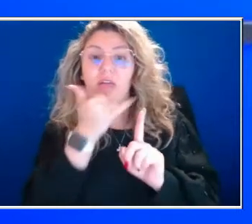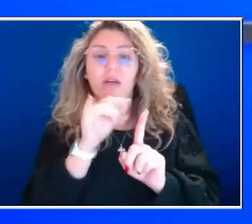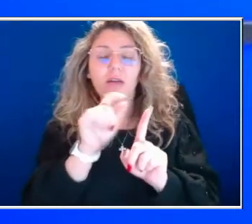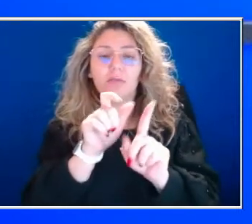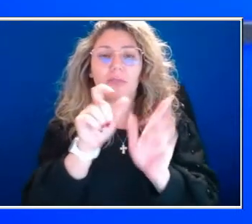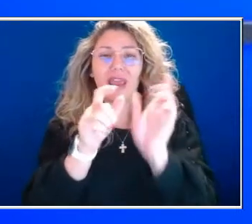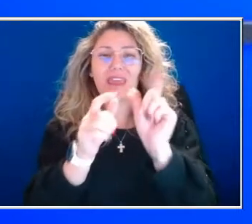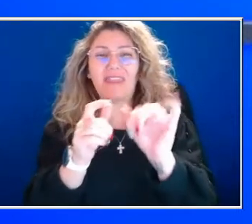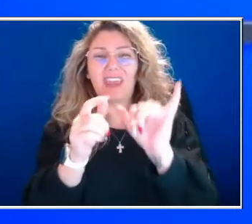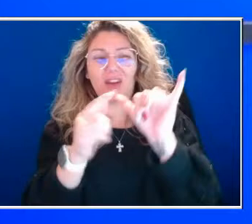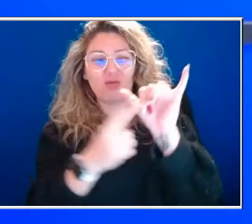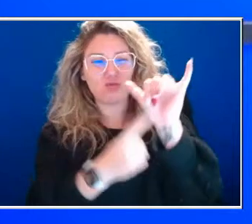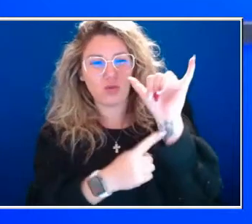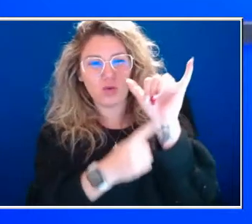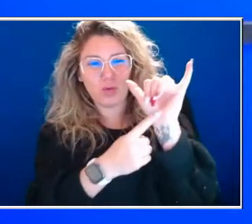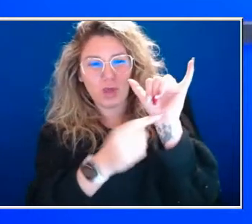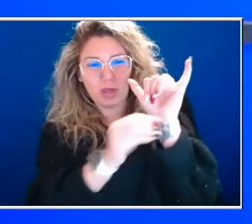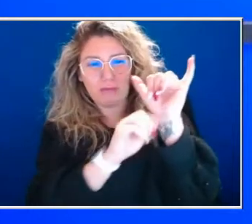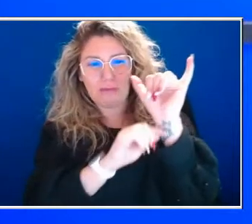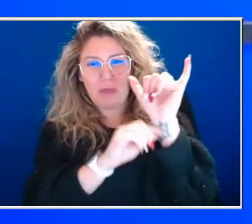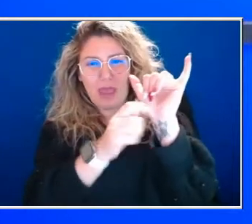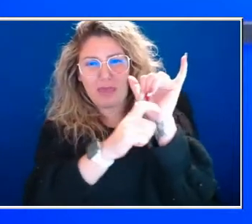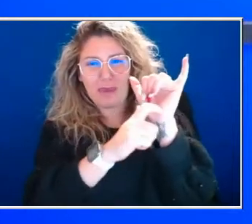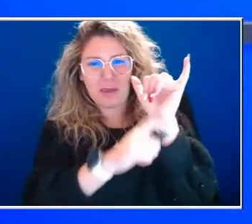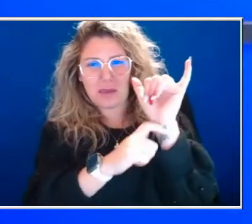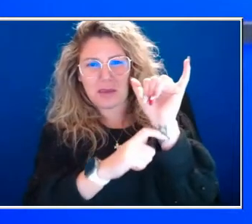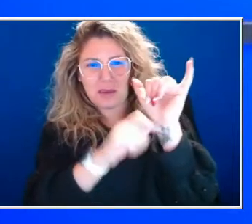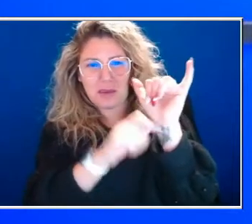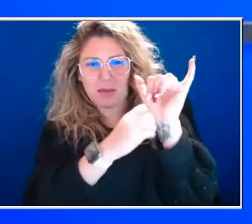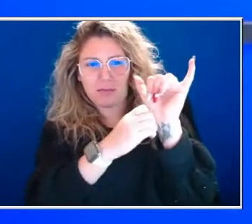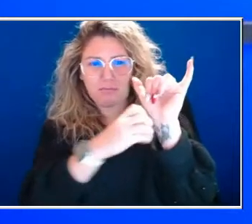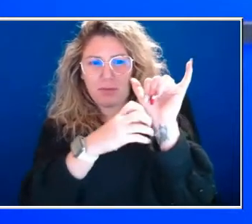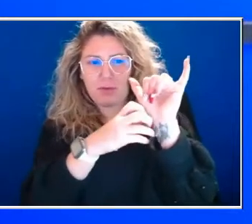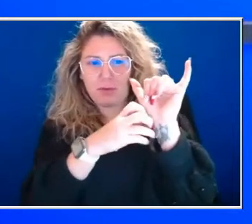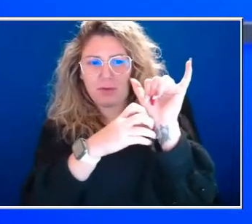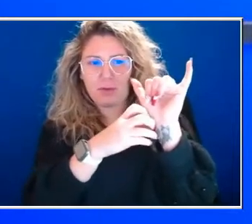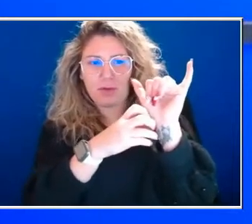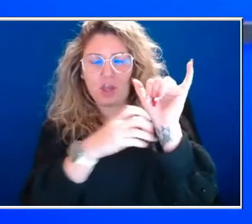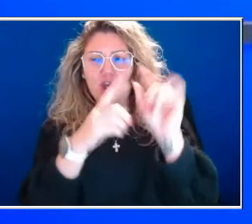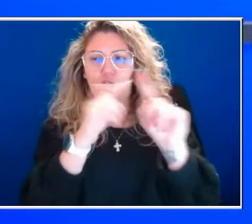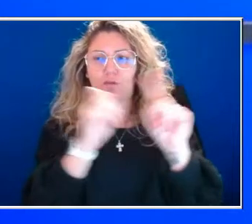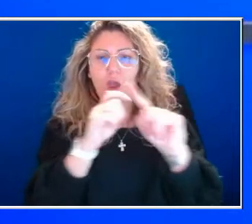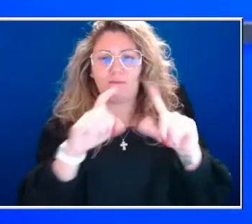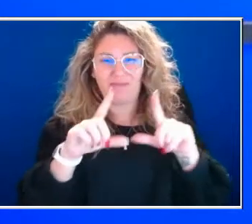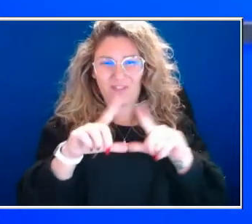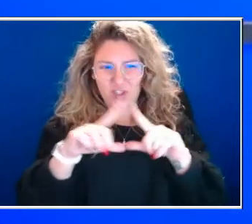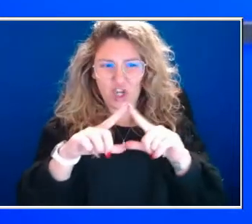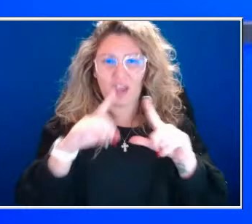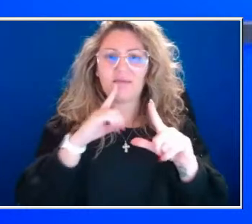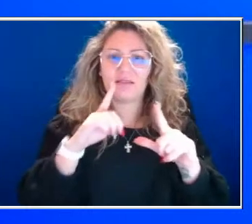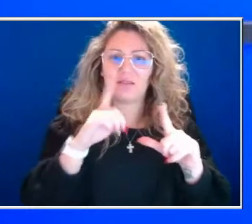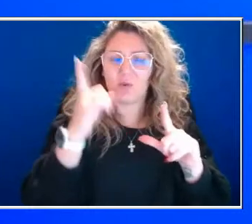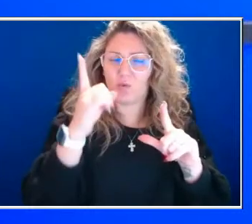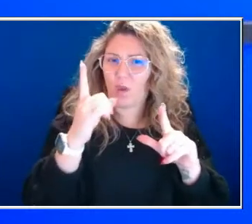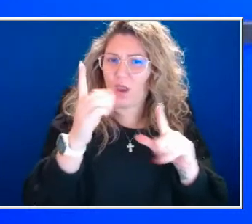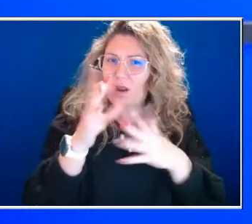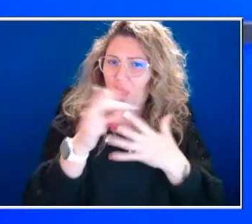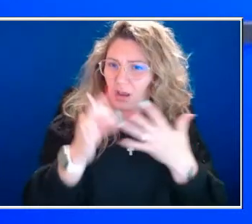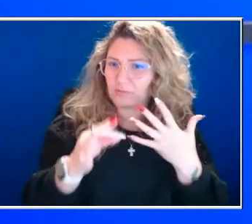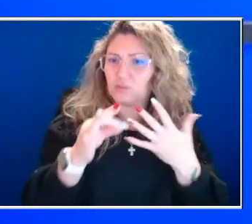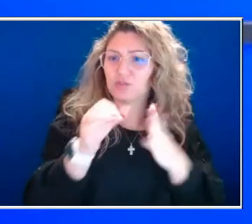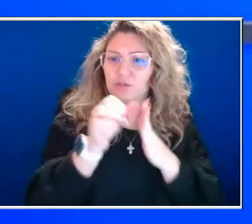ultimately she had started to have some bulging outside of the vagina. One management option for that is surgery, and with surgery we